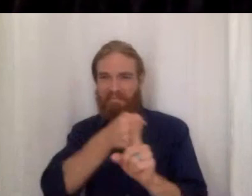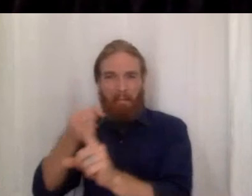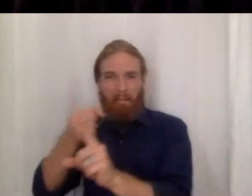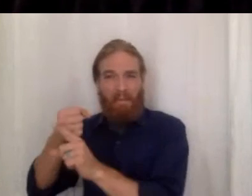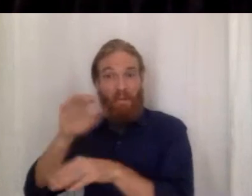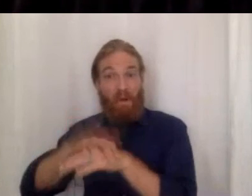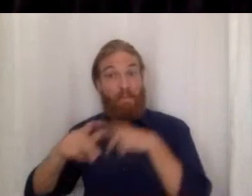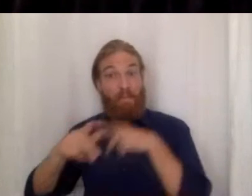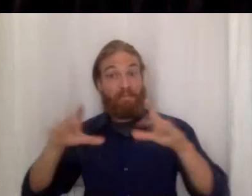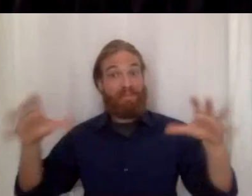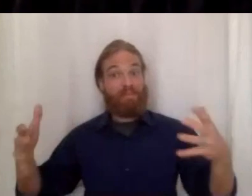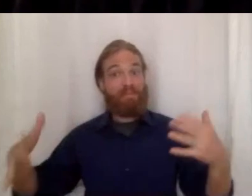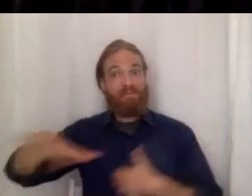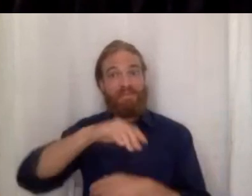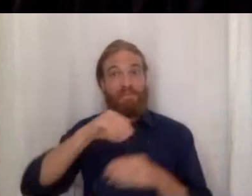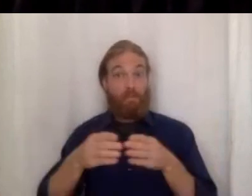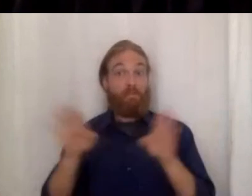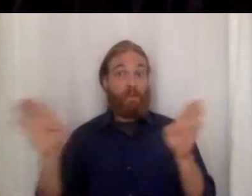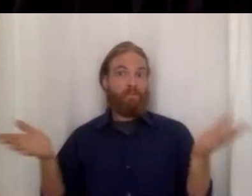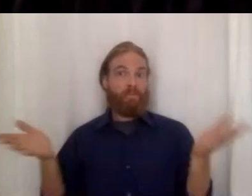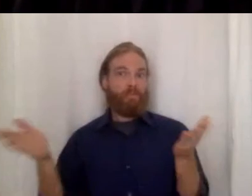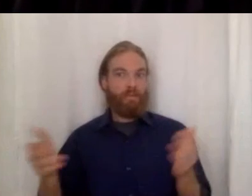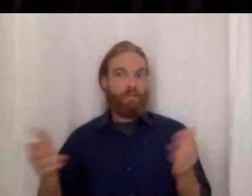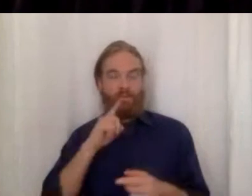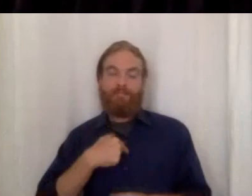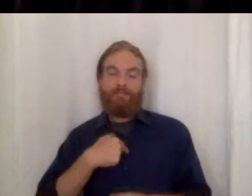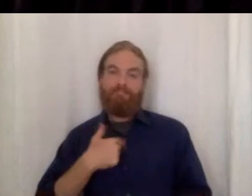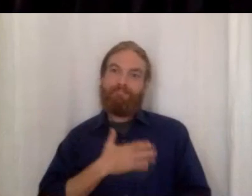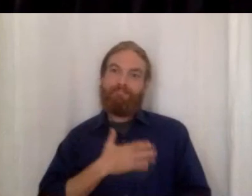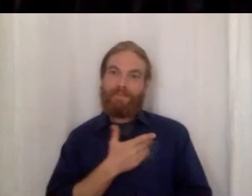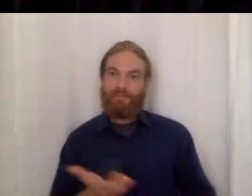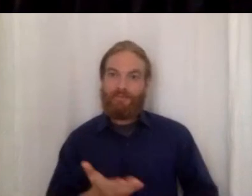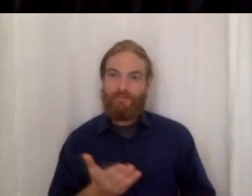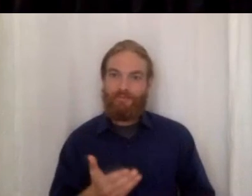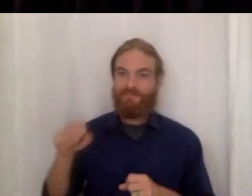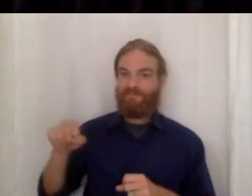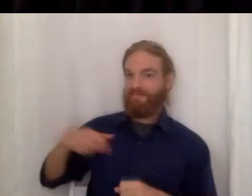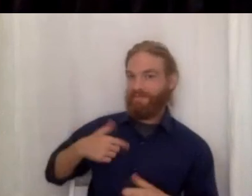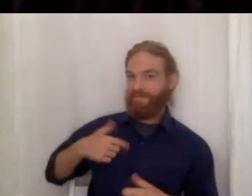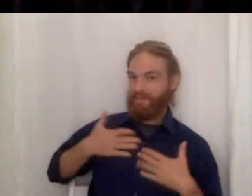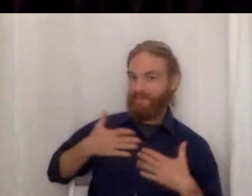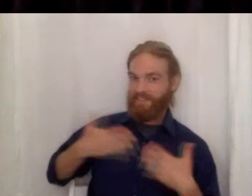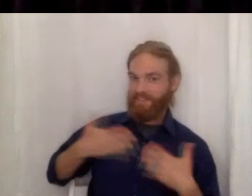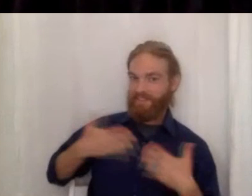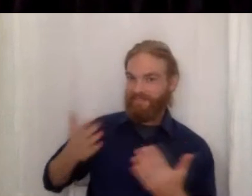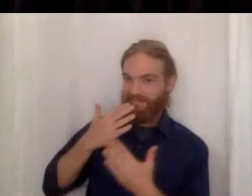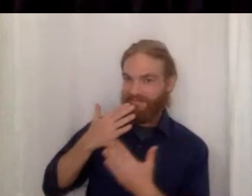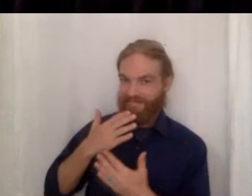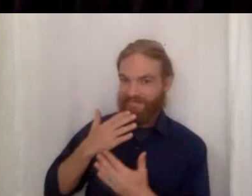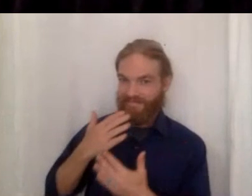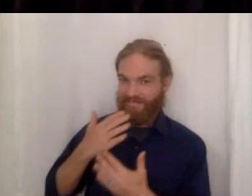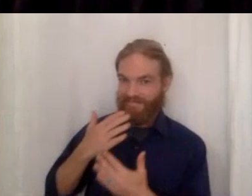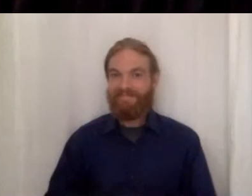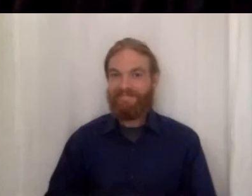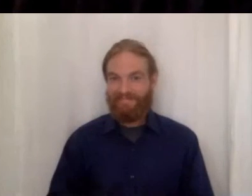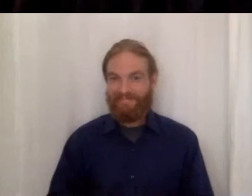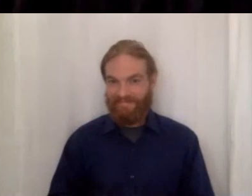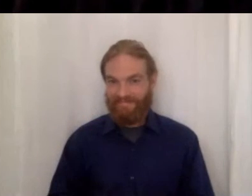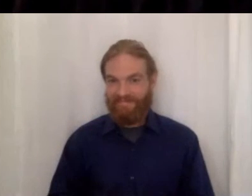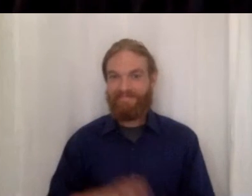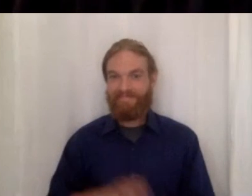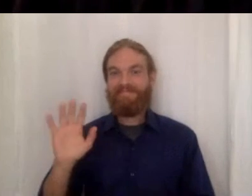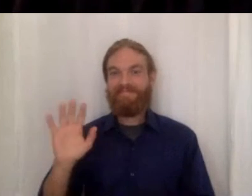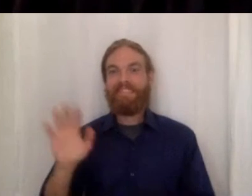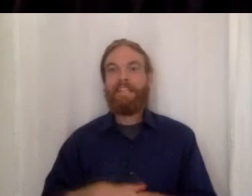happy that she's joined our team. Thrilled. And one other thing I want to just take a little bit of